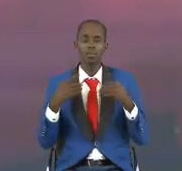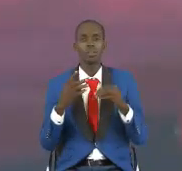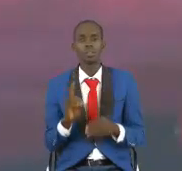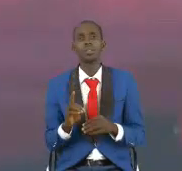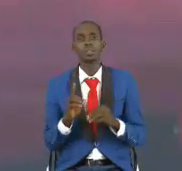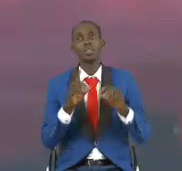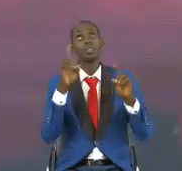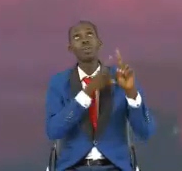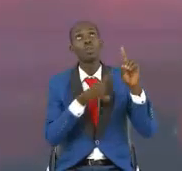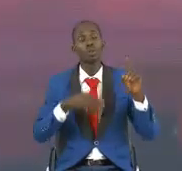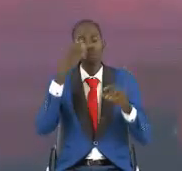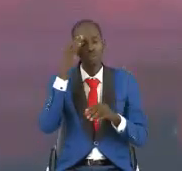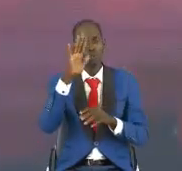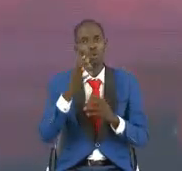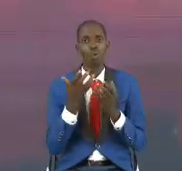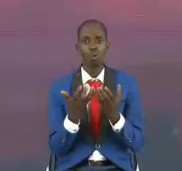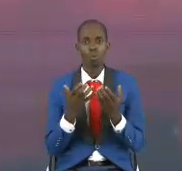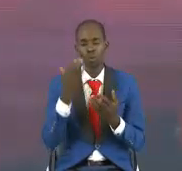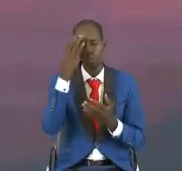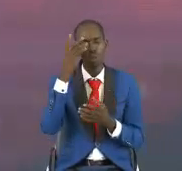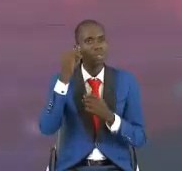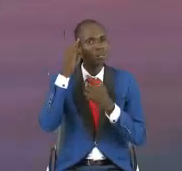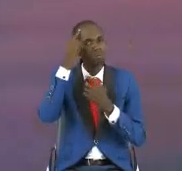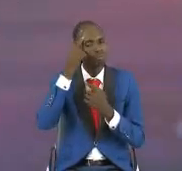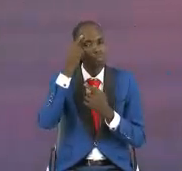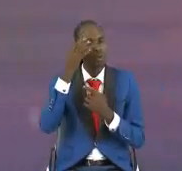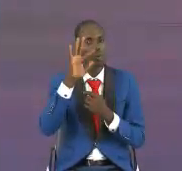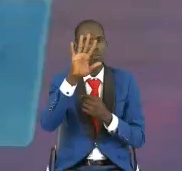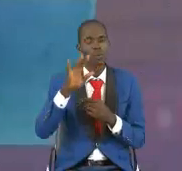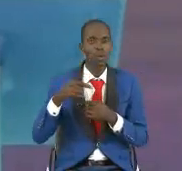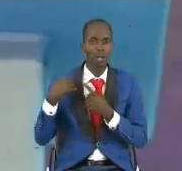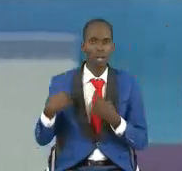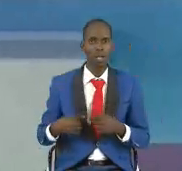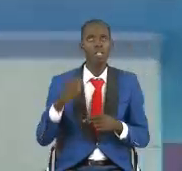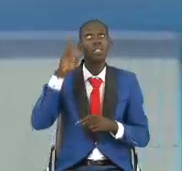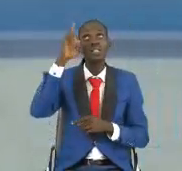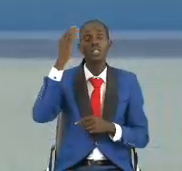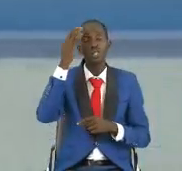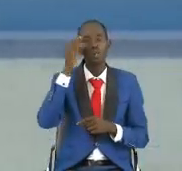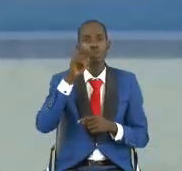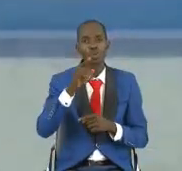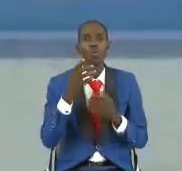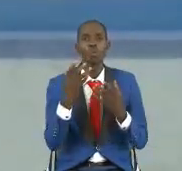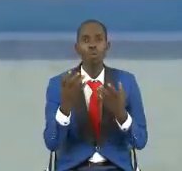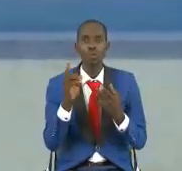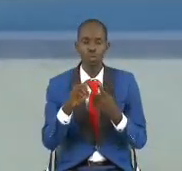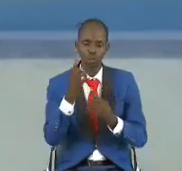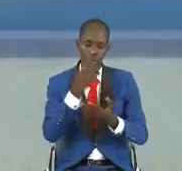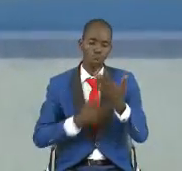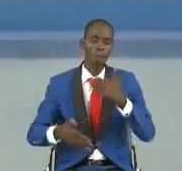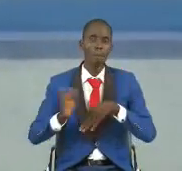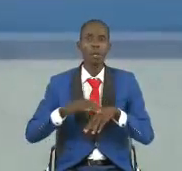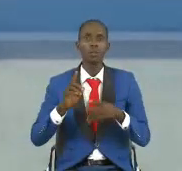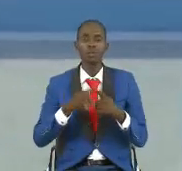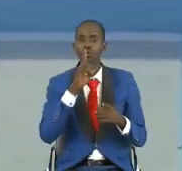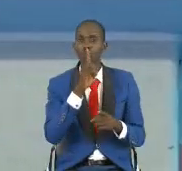He knows the thought of your heart. He knows that you want to come back to real life. And the